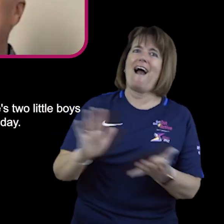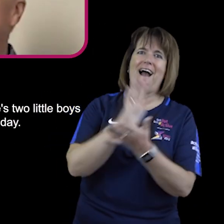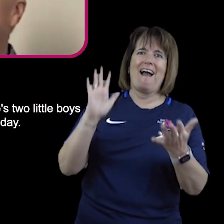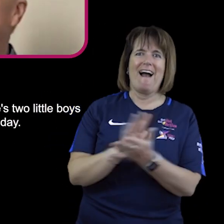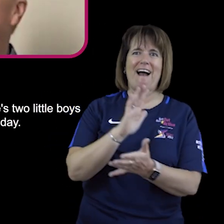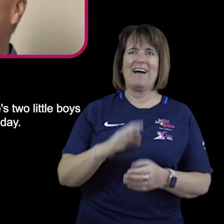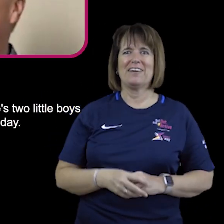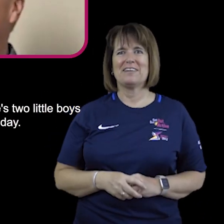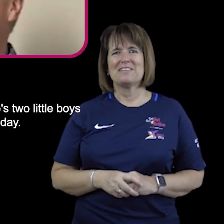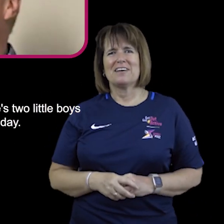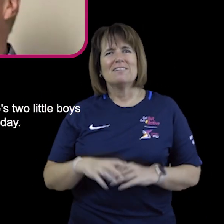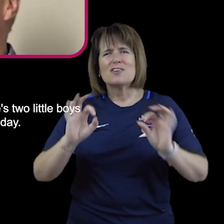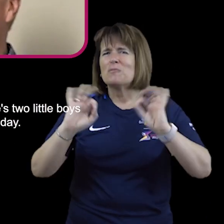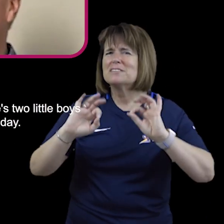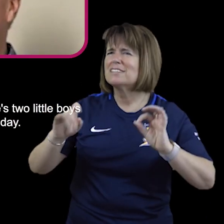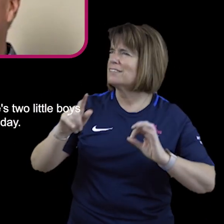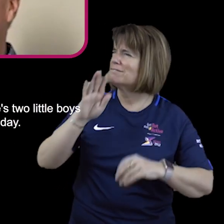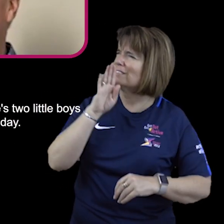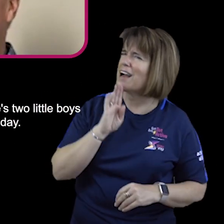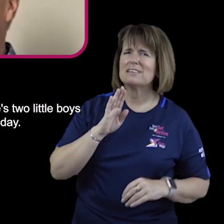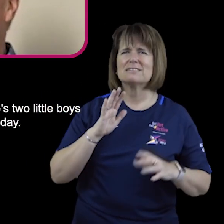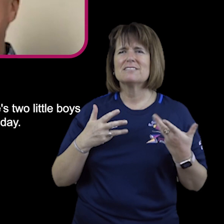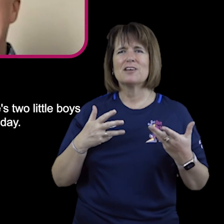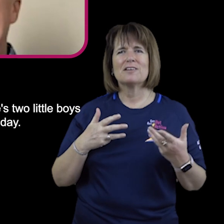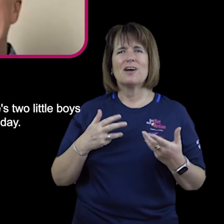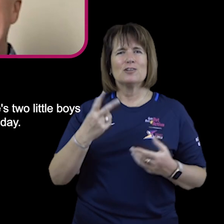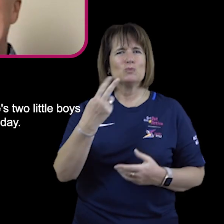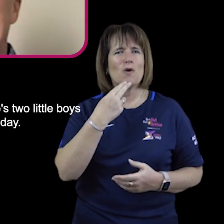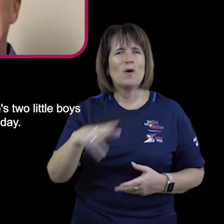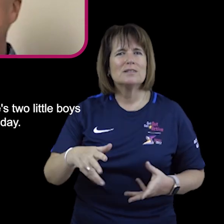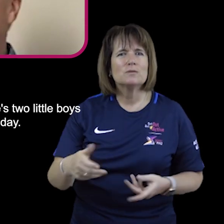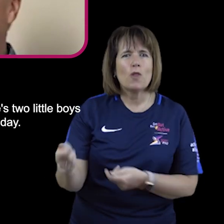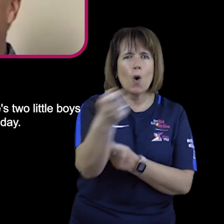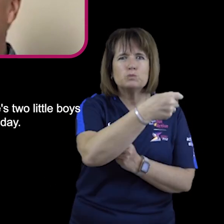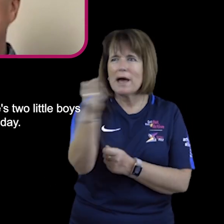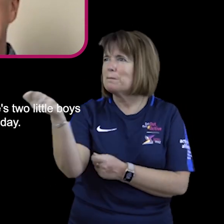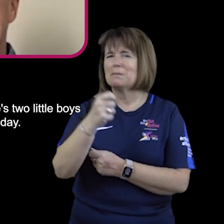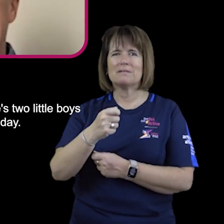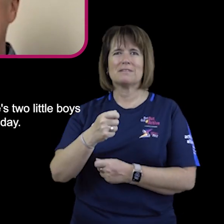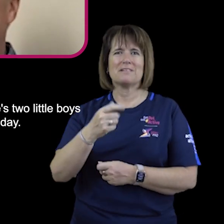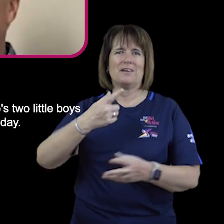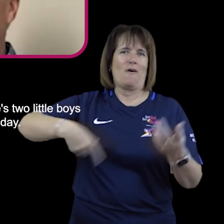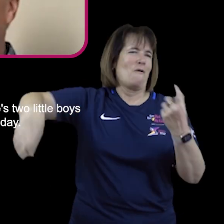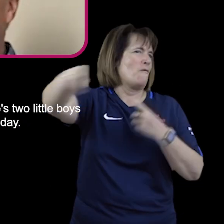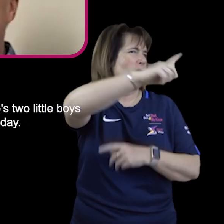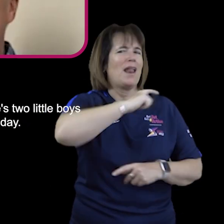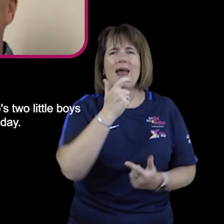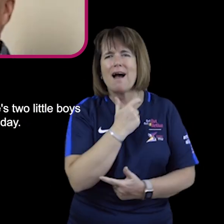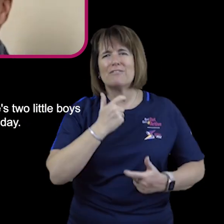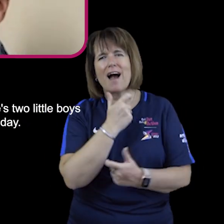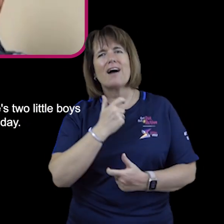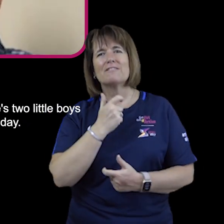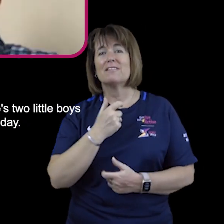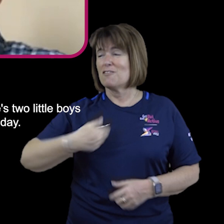laughter. You cannot, can it? Nobody can be sad, when there's 2 little boys running amok